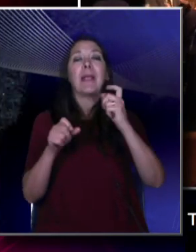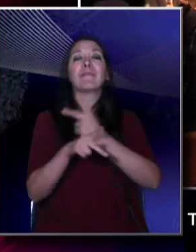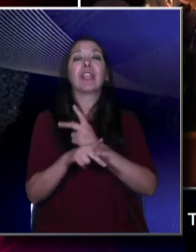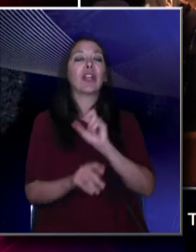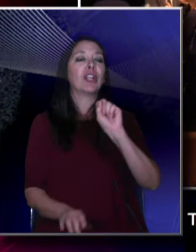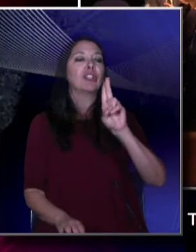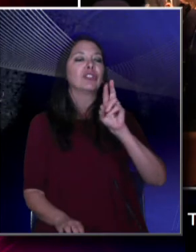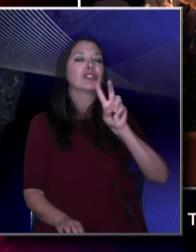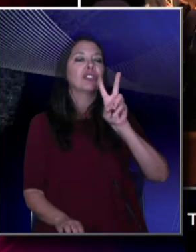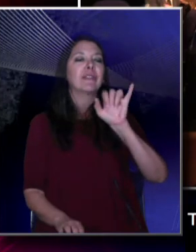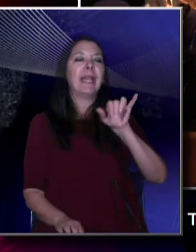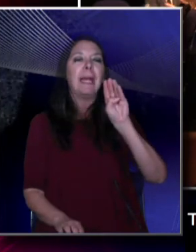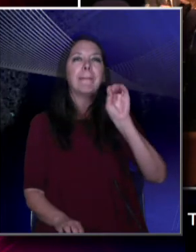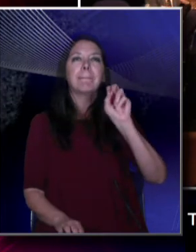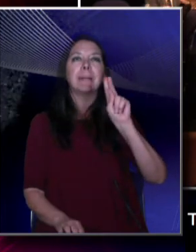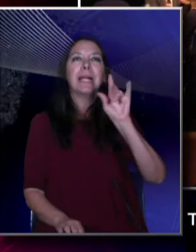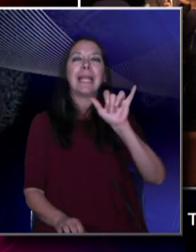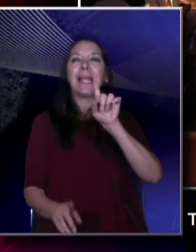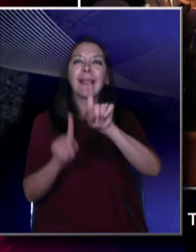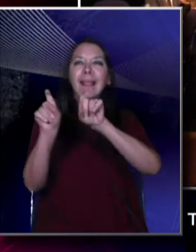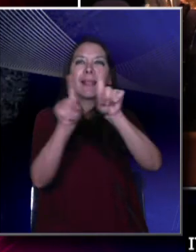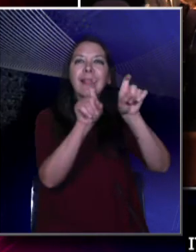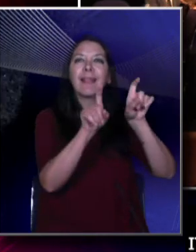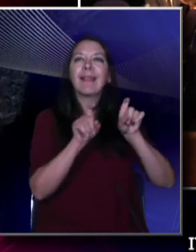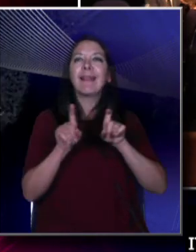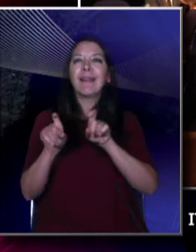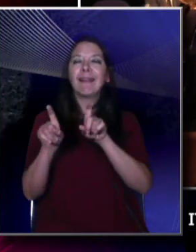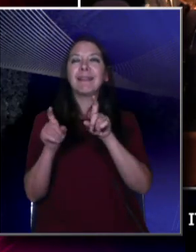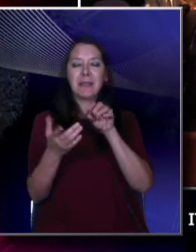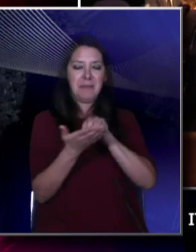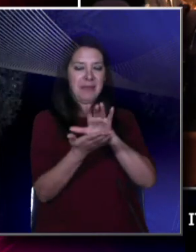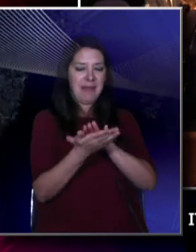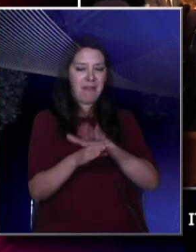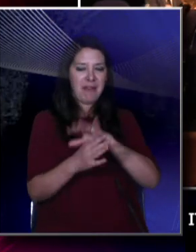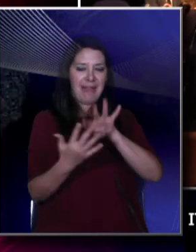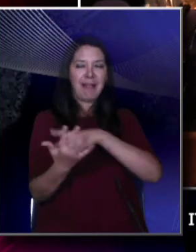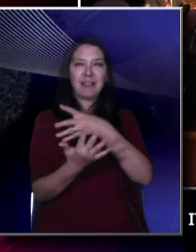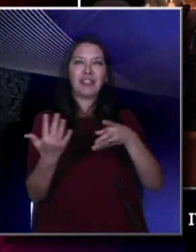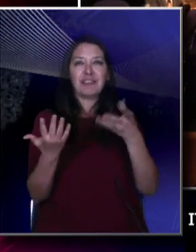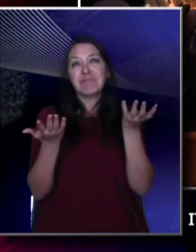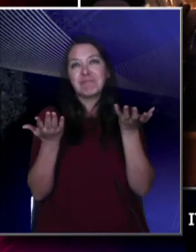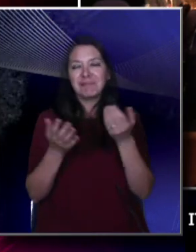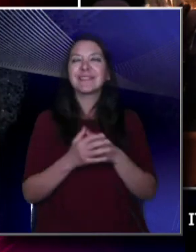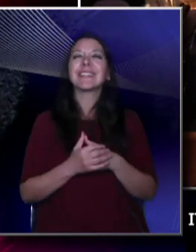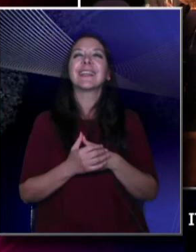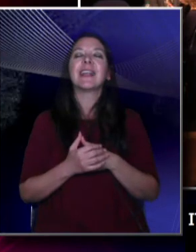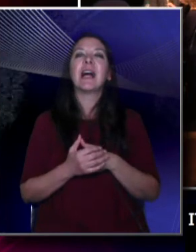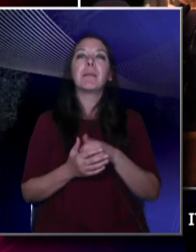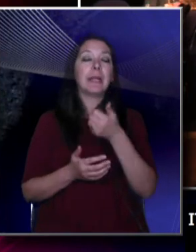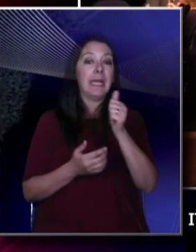monkey it up on a calendar item for Any more questions? Item 3.05.